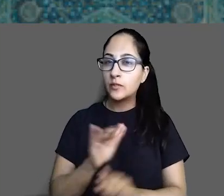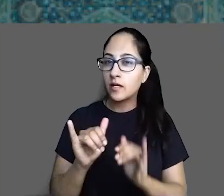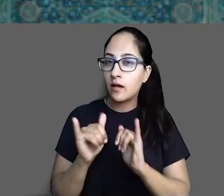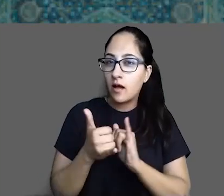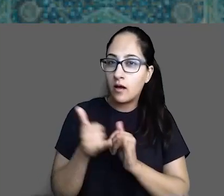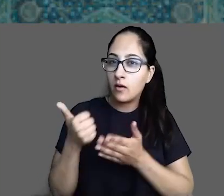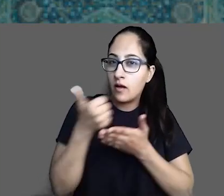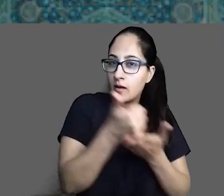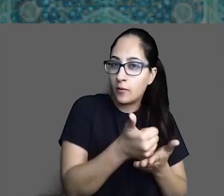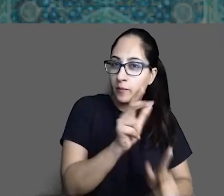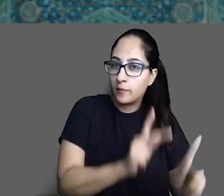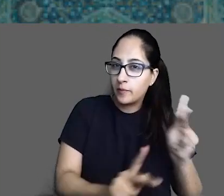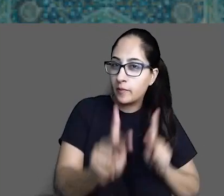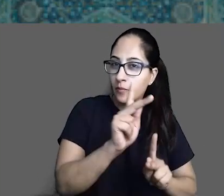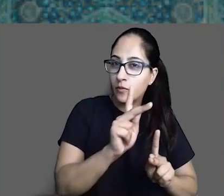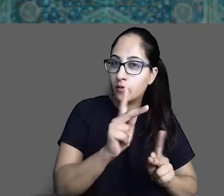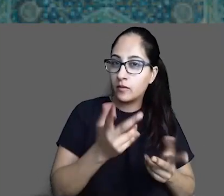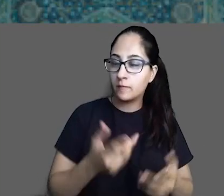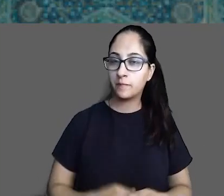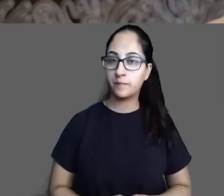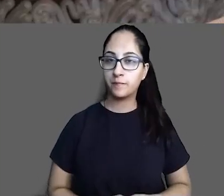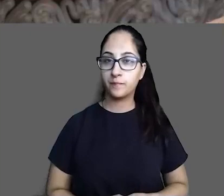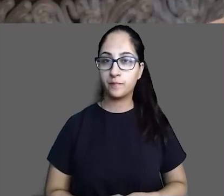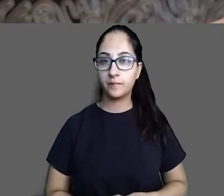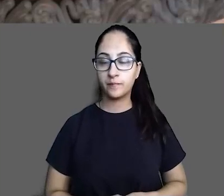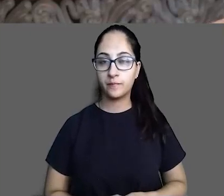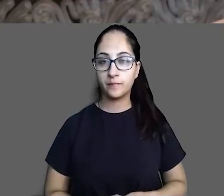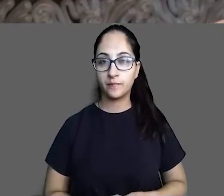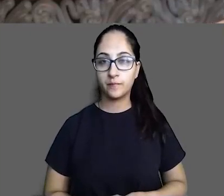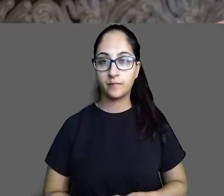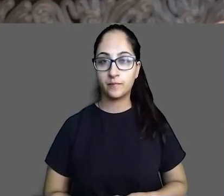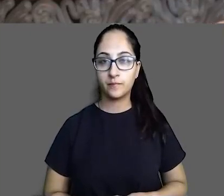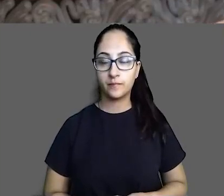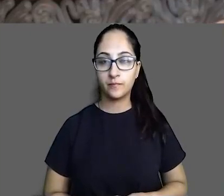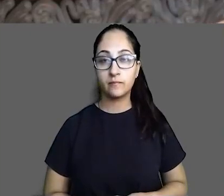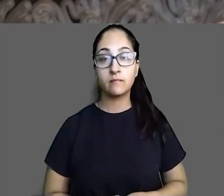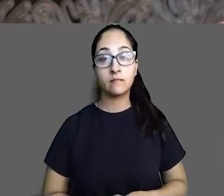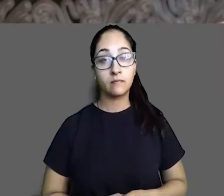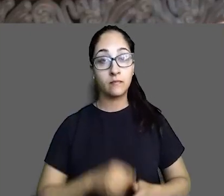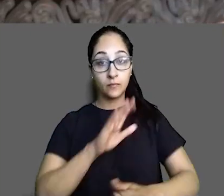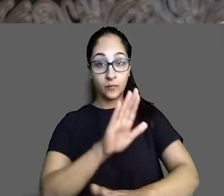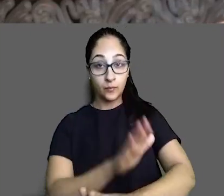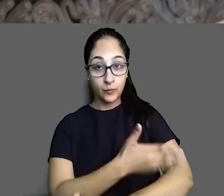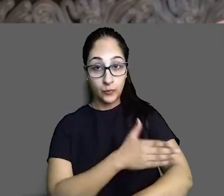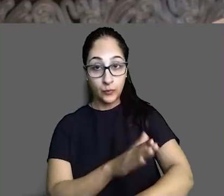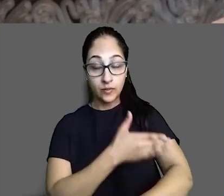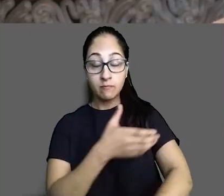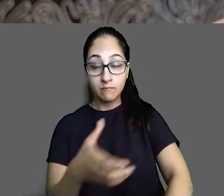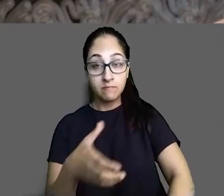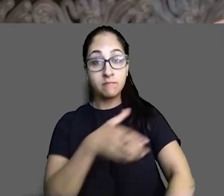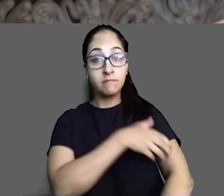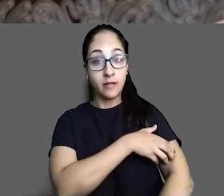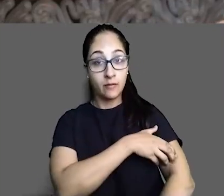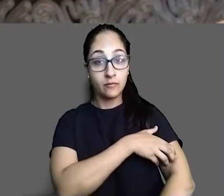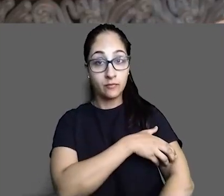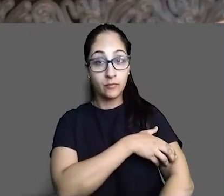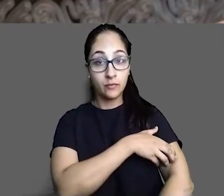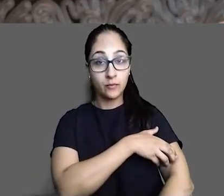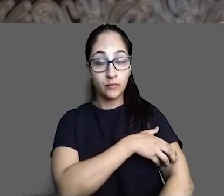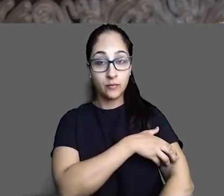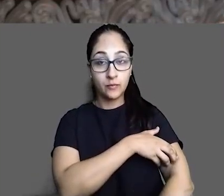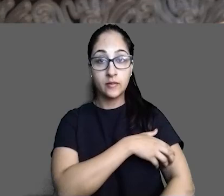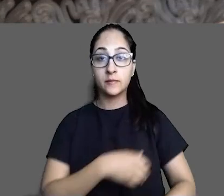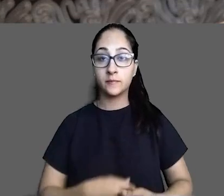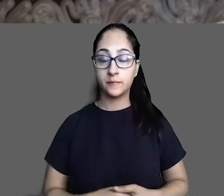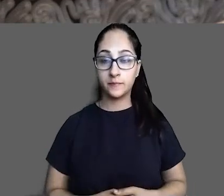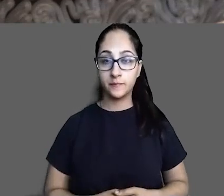situations? Very much so. I think I was always on some level aware of how powerful an instrument